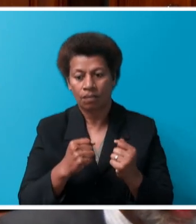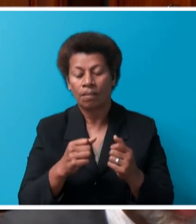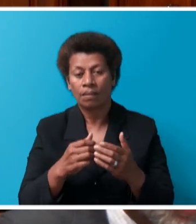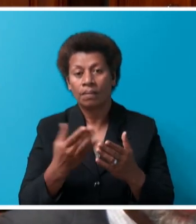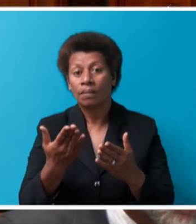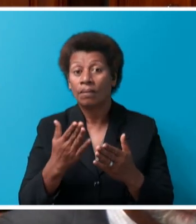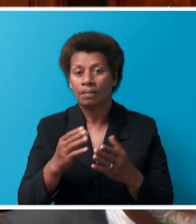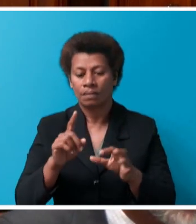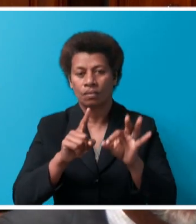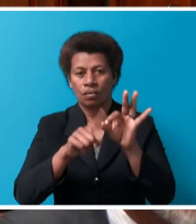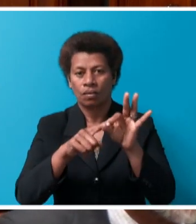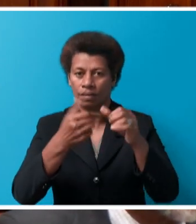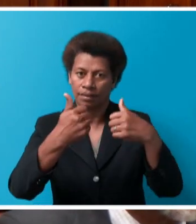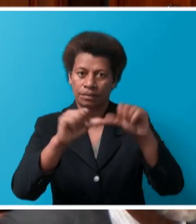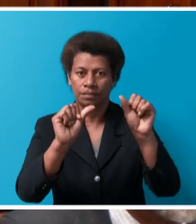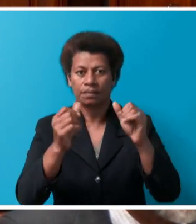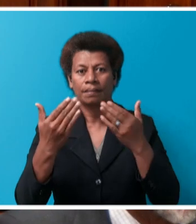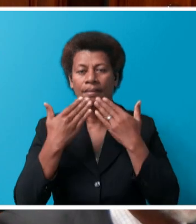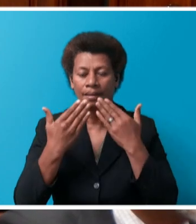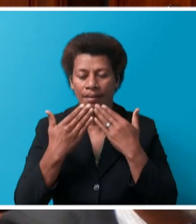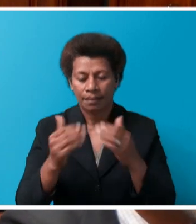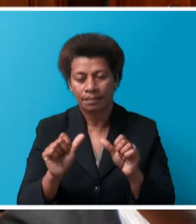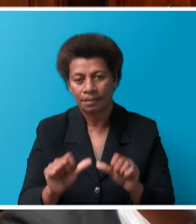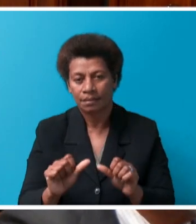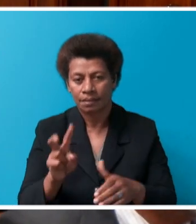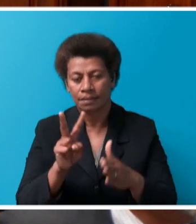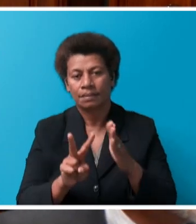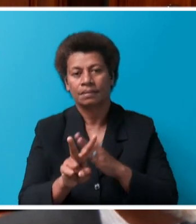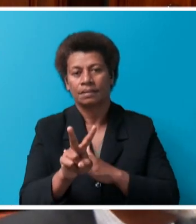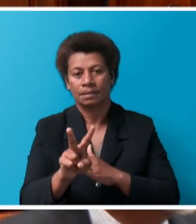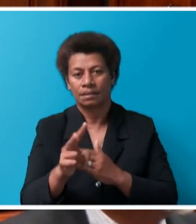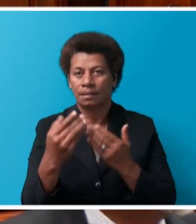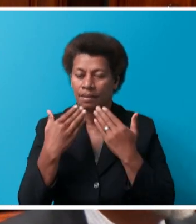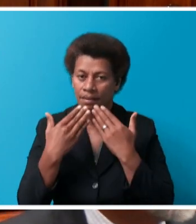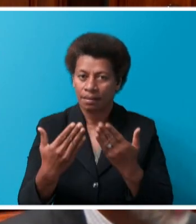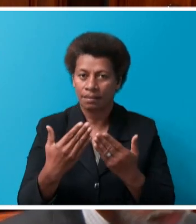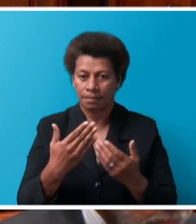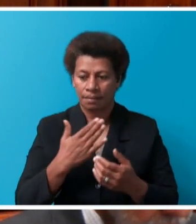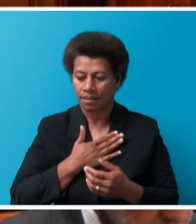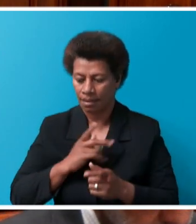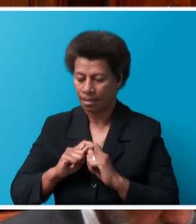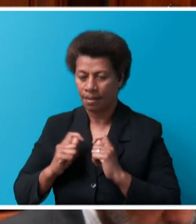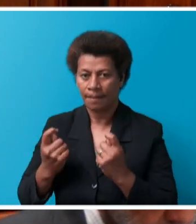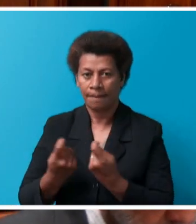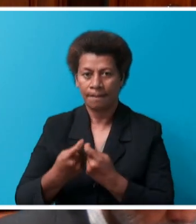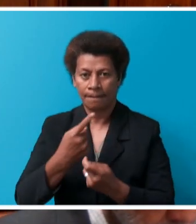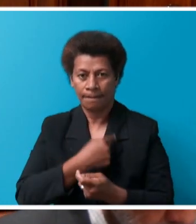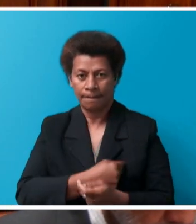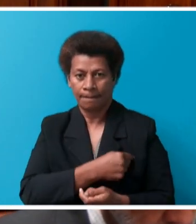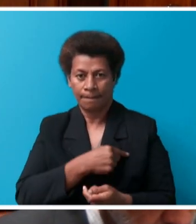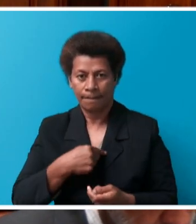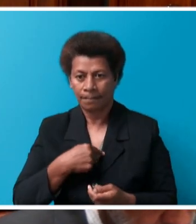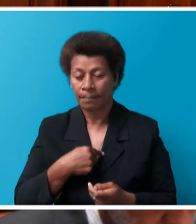goal. I thank His Excellency for his vision. I thank my dedicated team for their hard work, and I